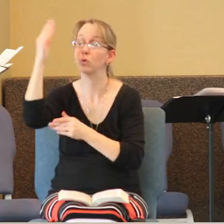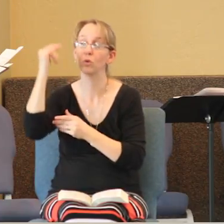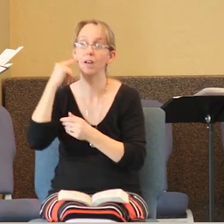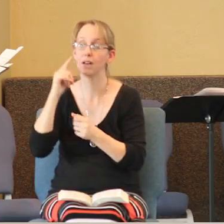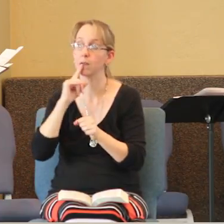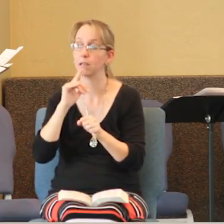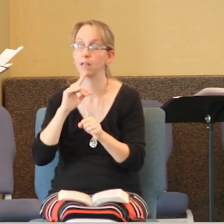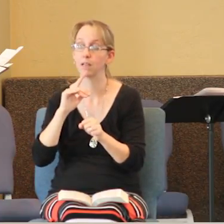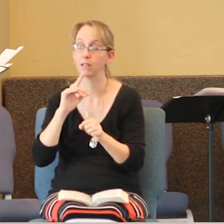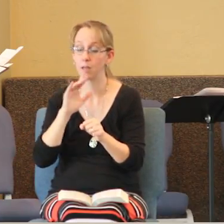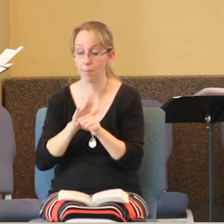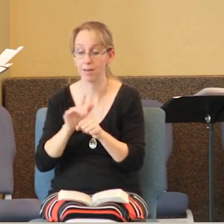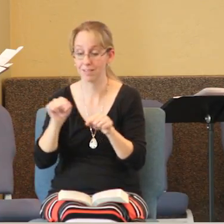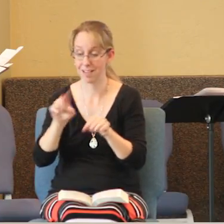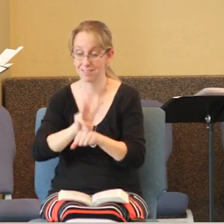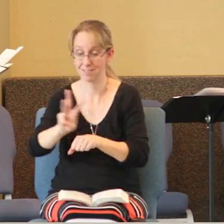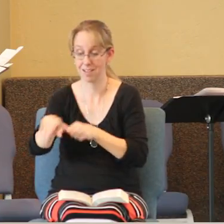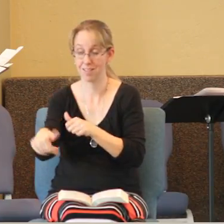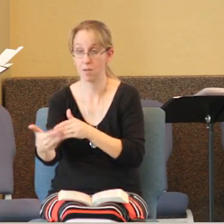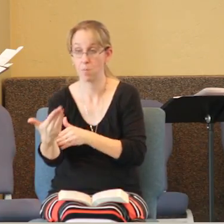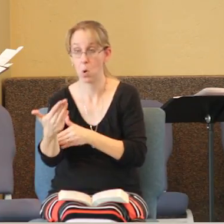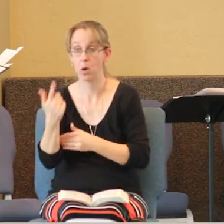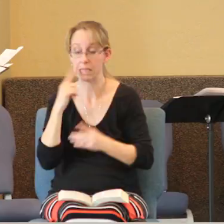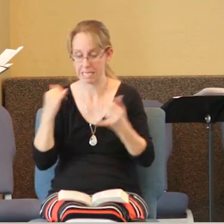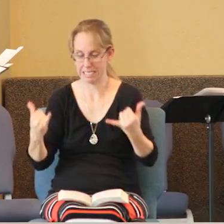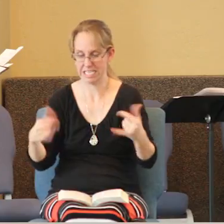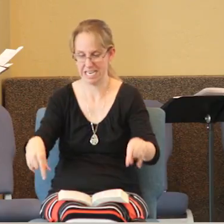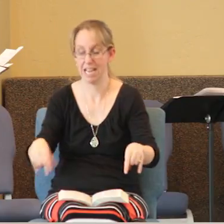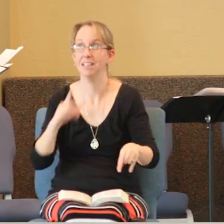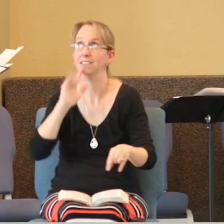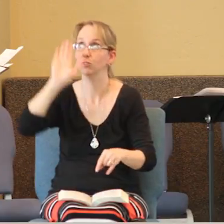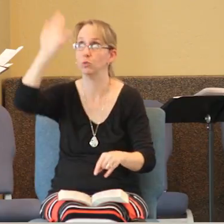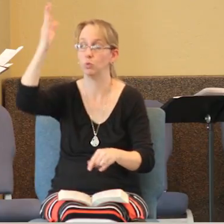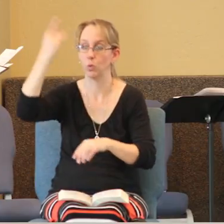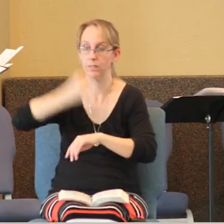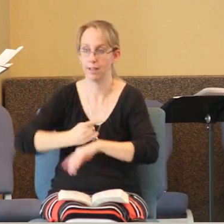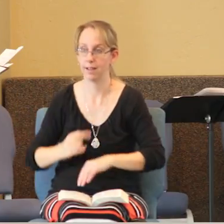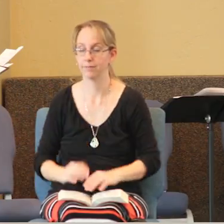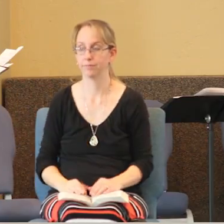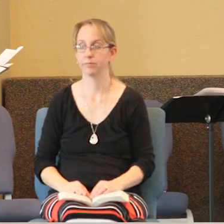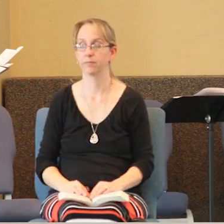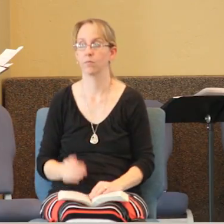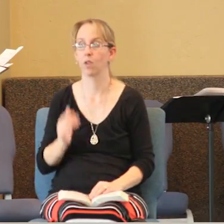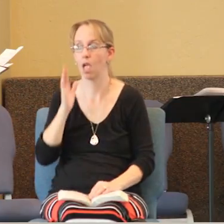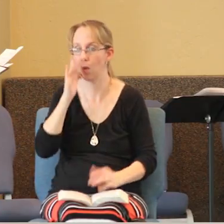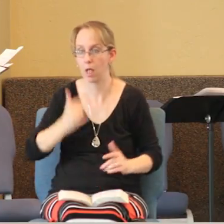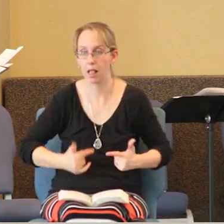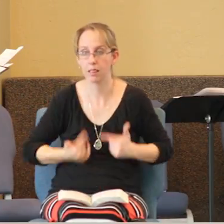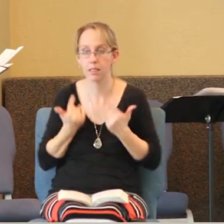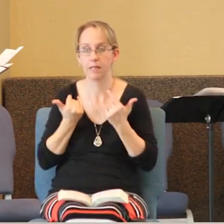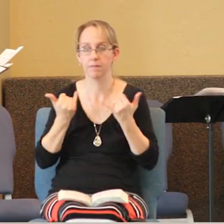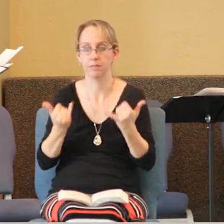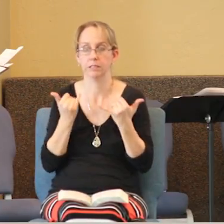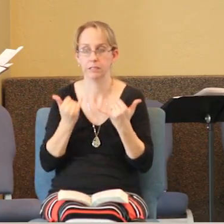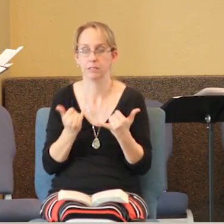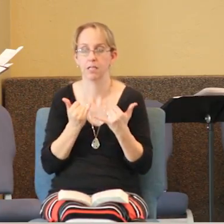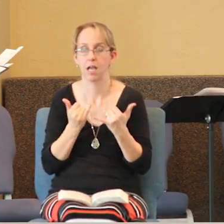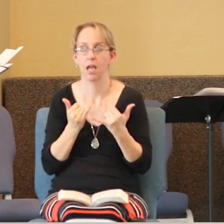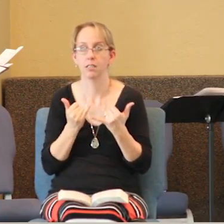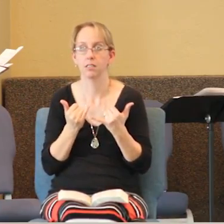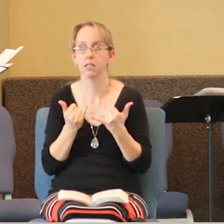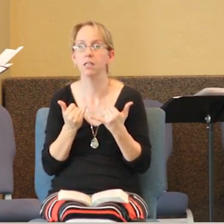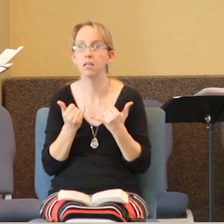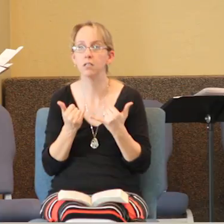o'clock this morning as I'm up that today is your day. And I'm going to live this day so that I